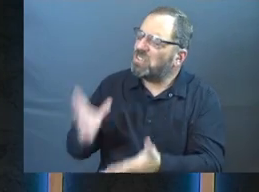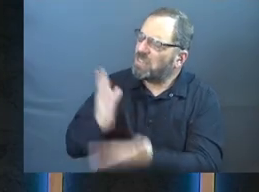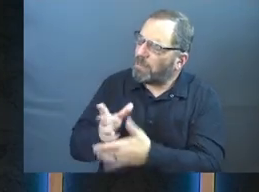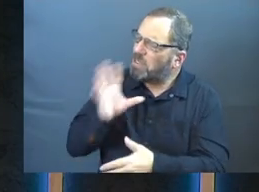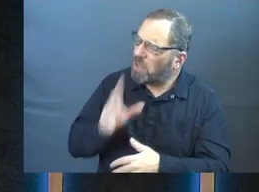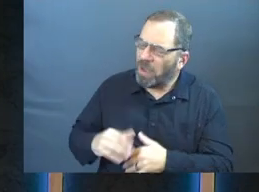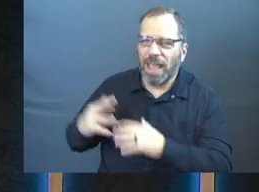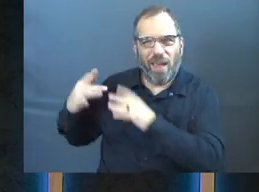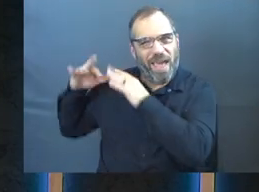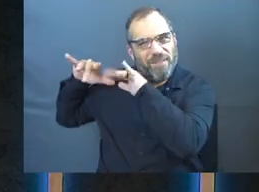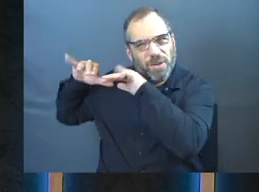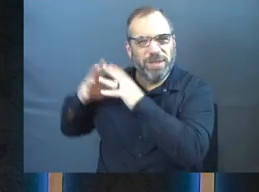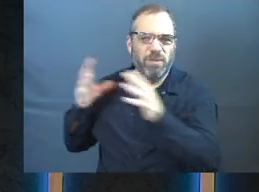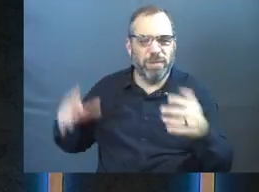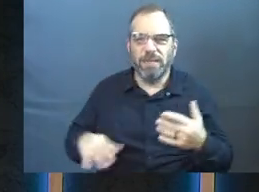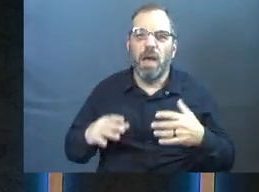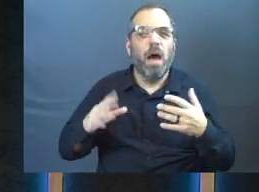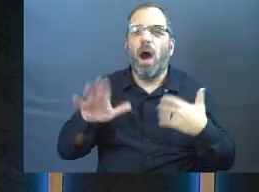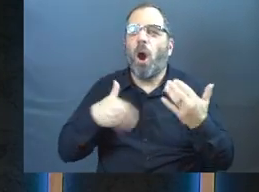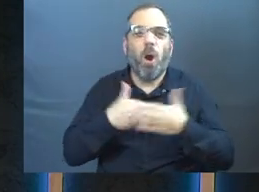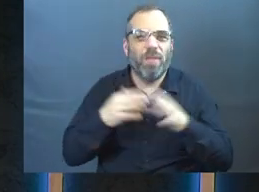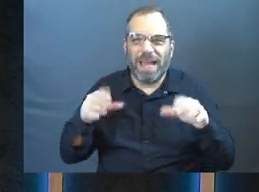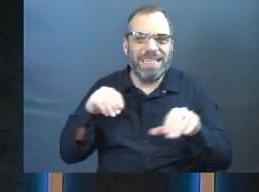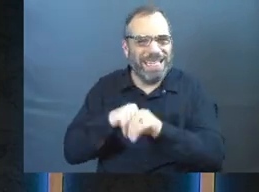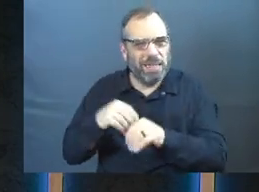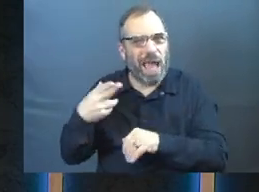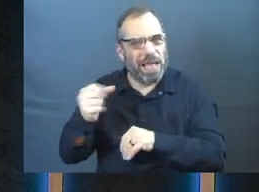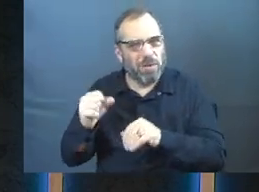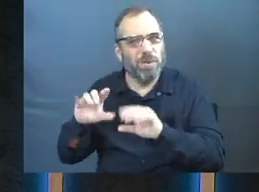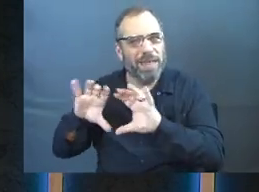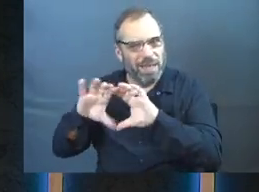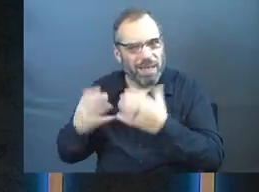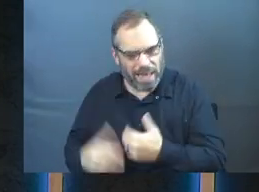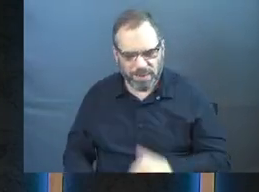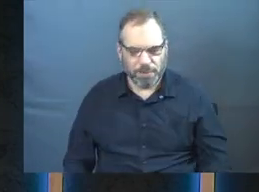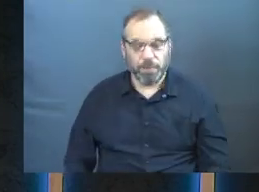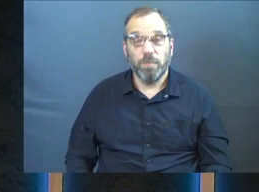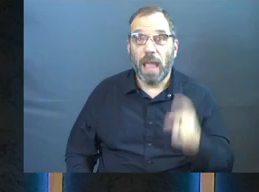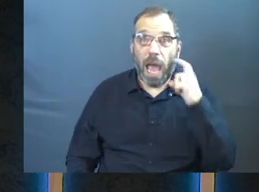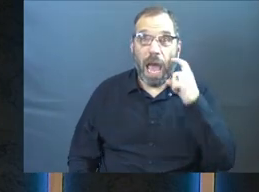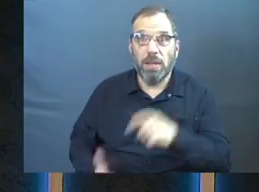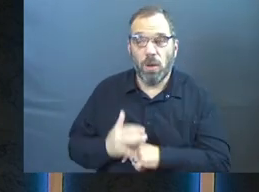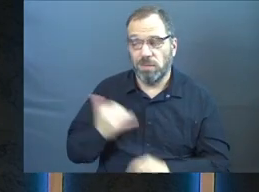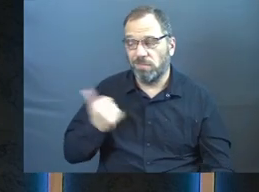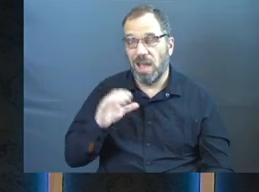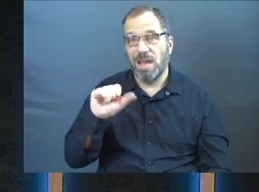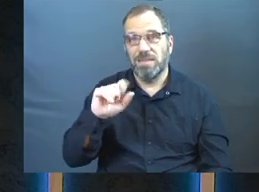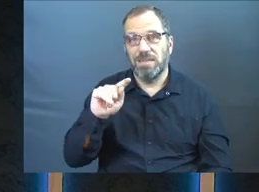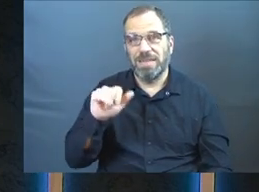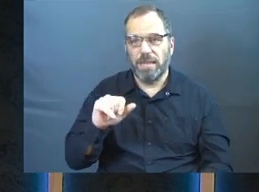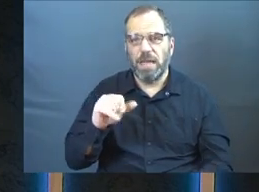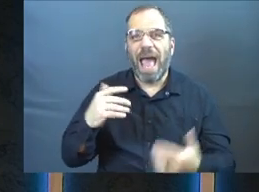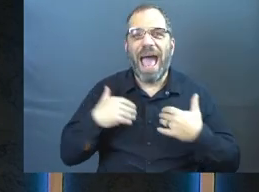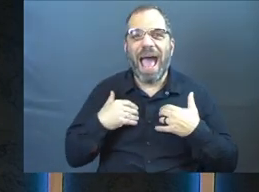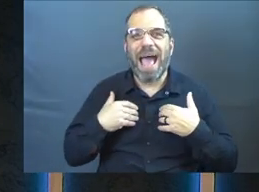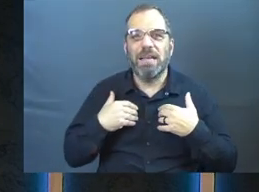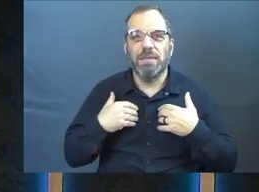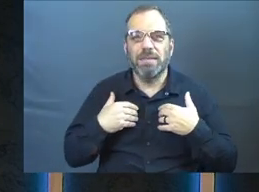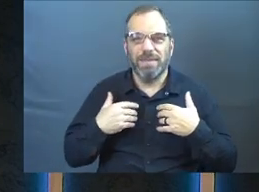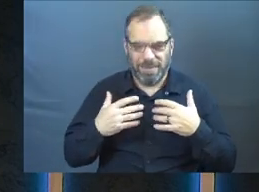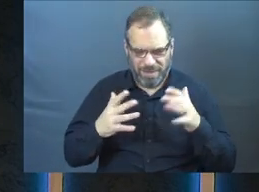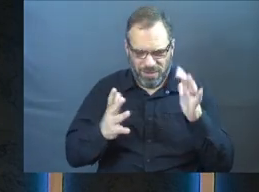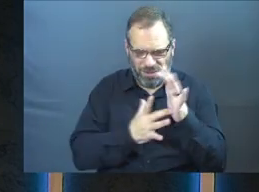much and flirting too much, and we're doing all of that kind of stuff. And I notice that Stacy wears Jesus